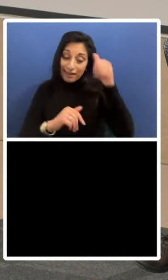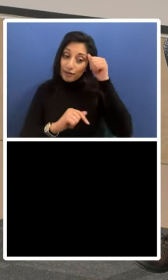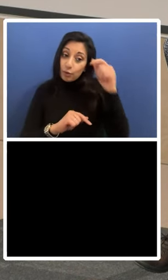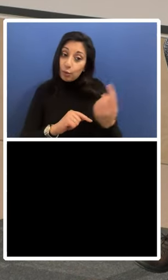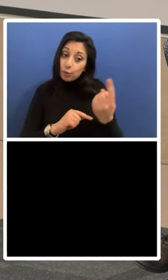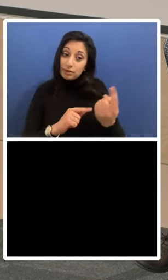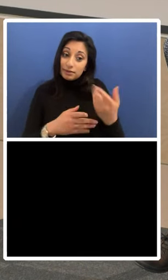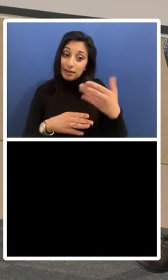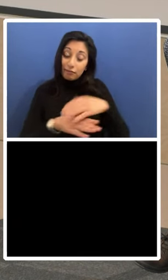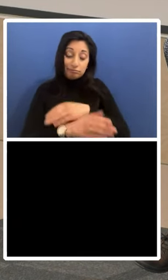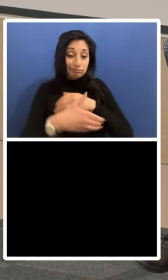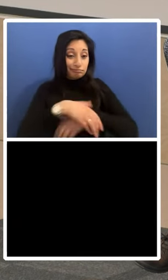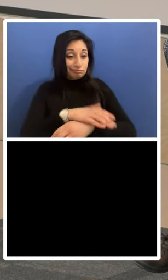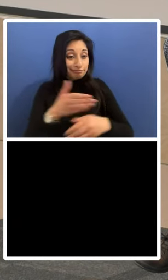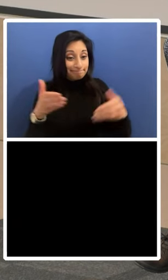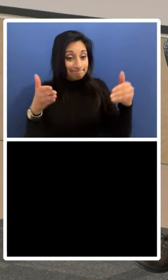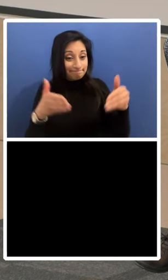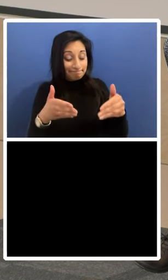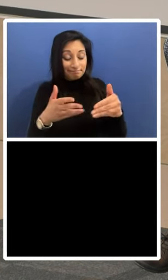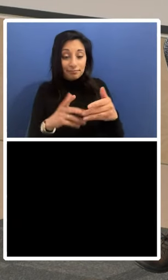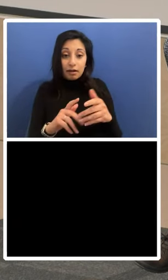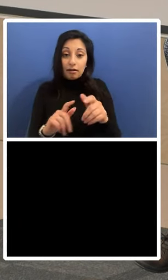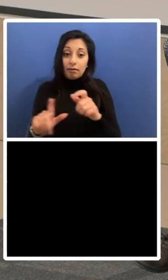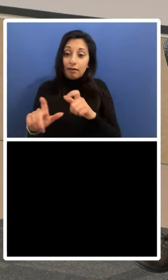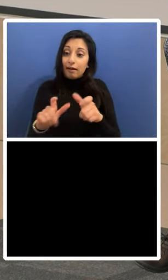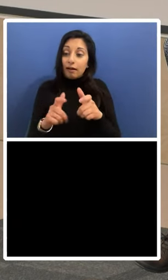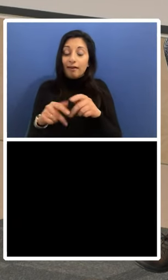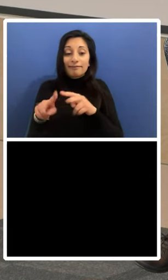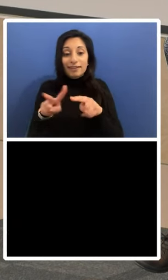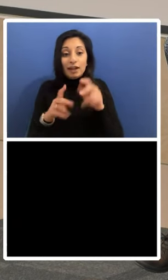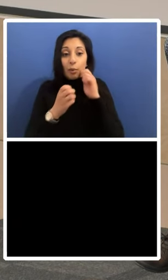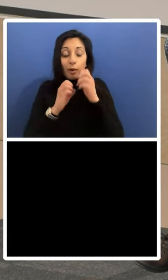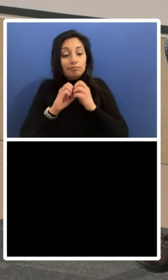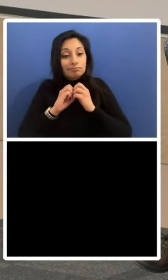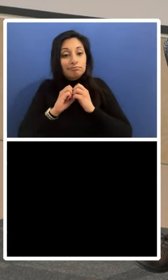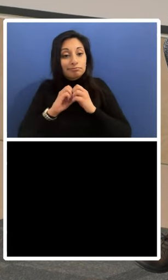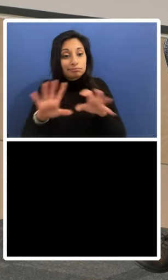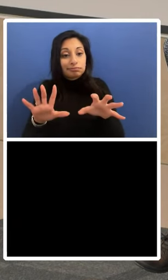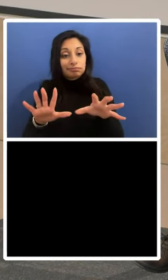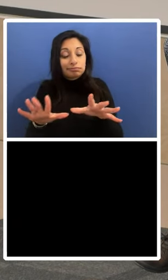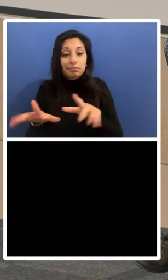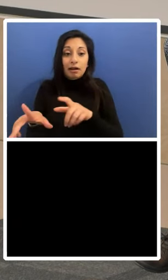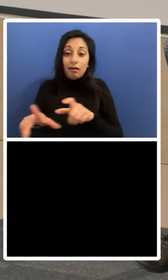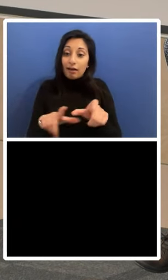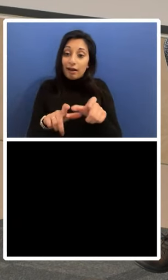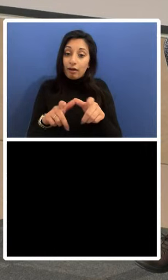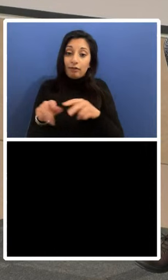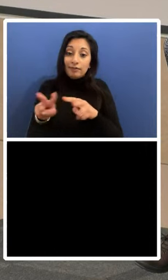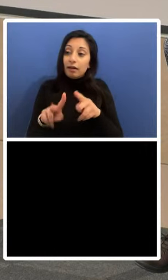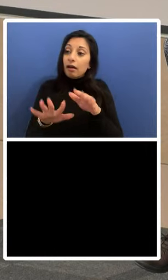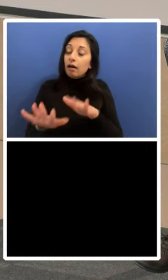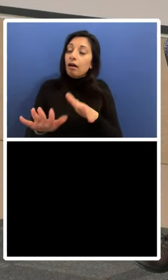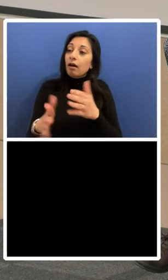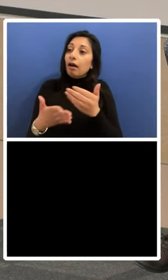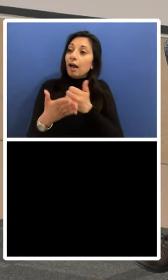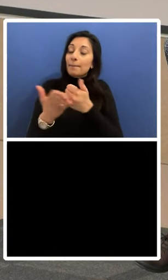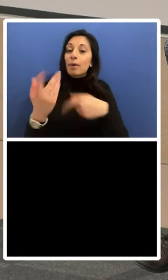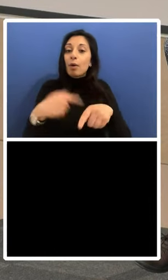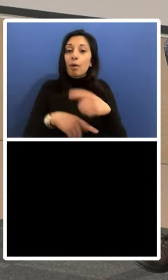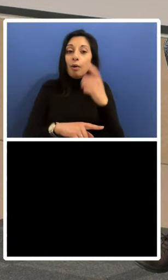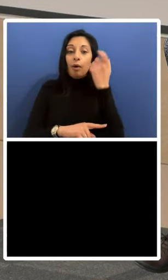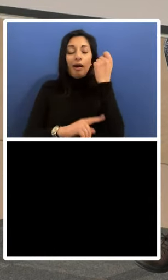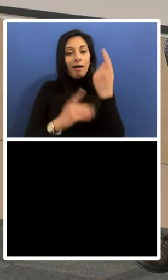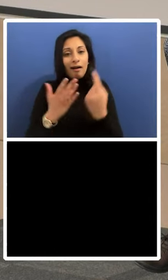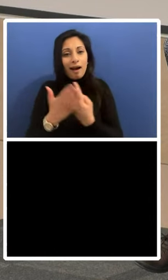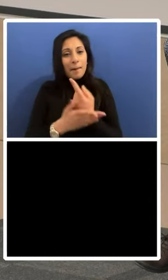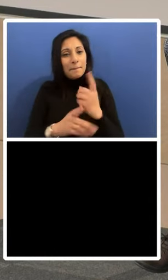and I'm going to keep doing it, and you know, I put these videos out there for you guys to help understand what's happening, to share them, and to help with the movement.